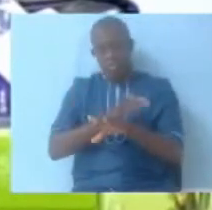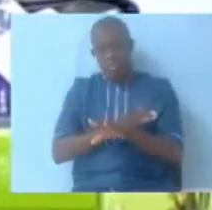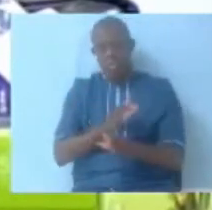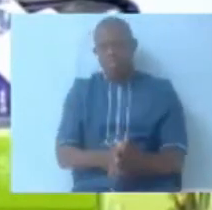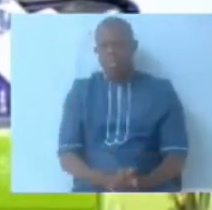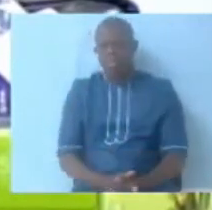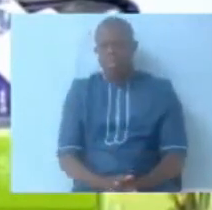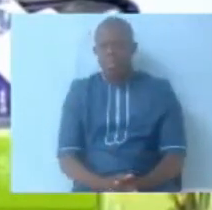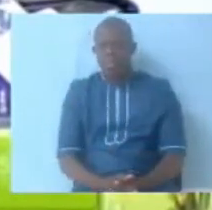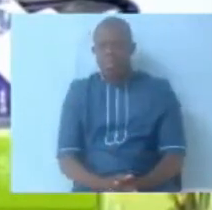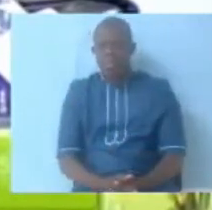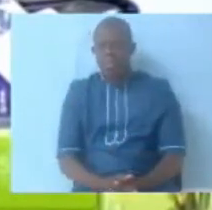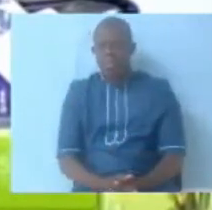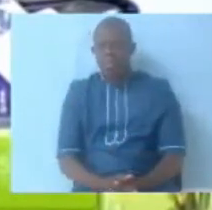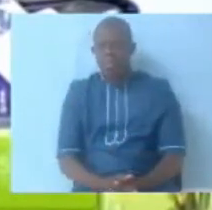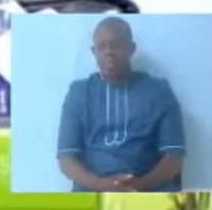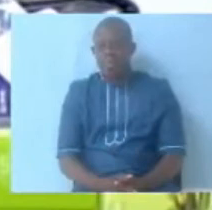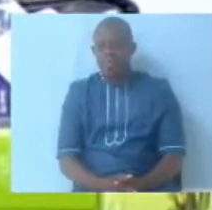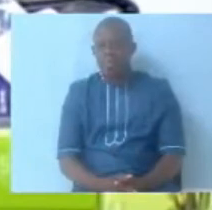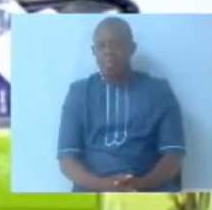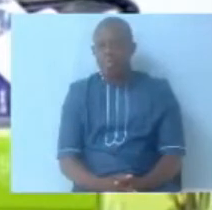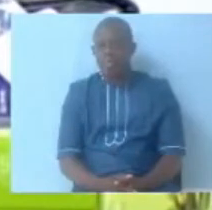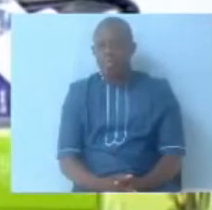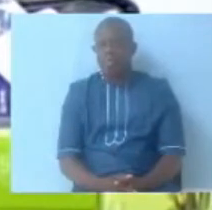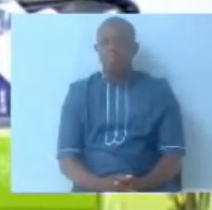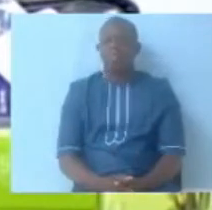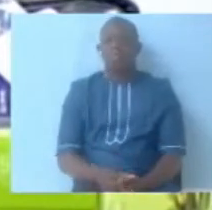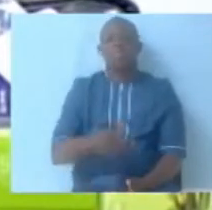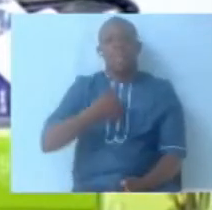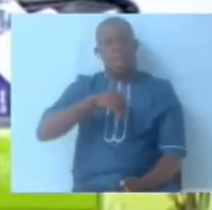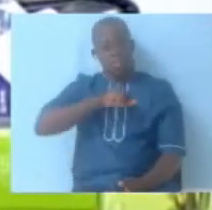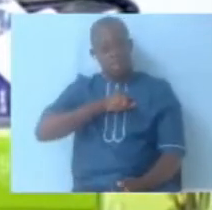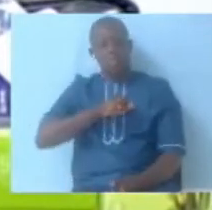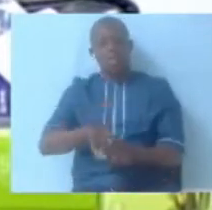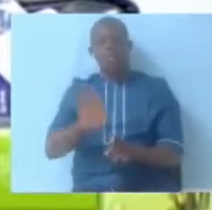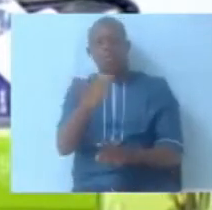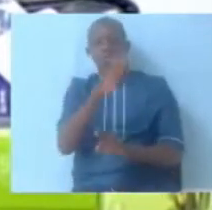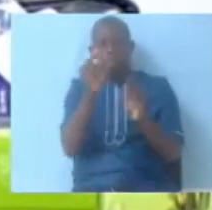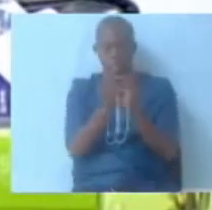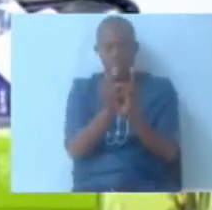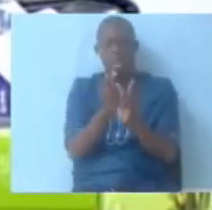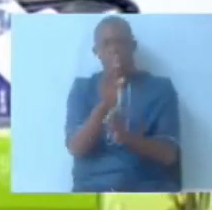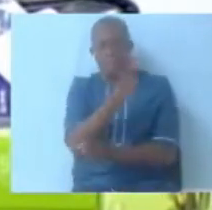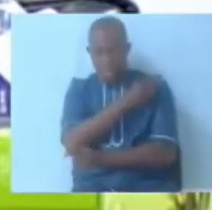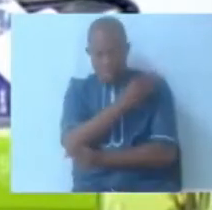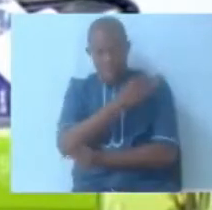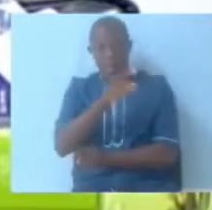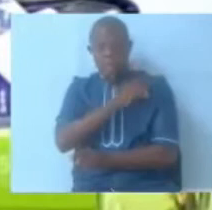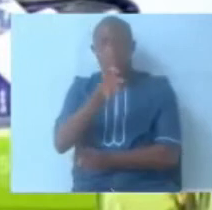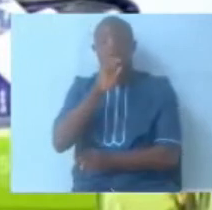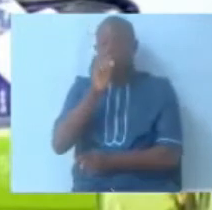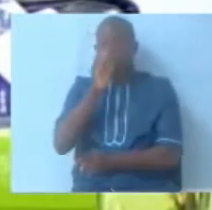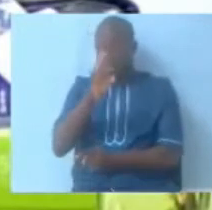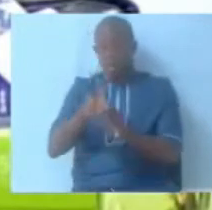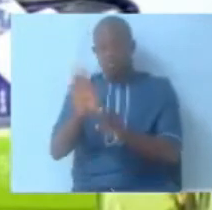I then went to the master, and the master said, let's go to the chief justice. So ndata master ya master kongata chief justice ya.